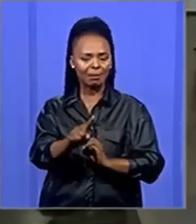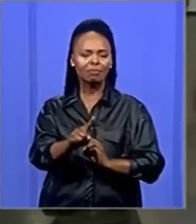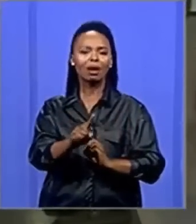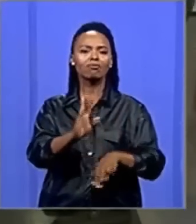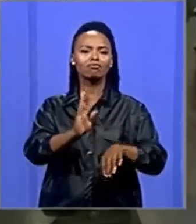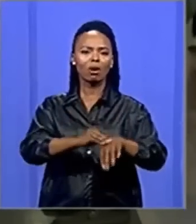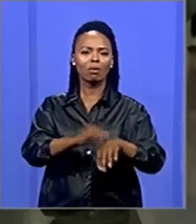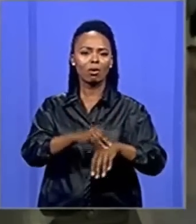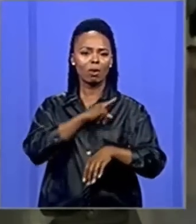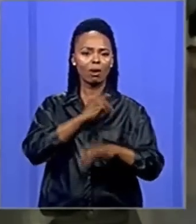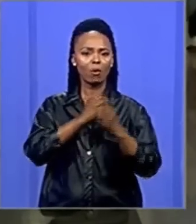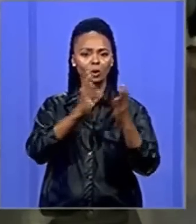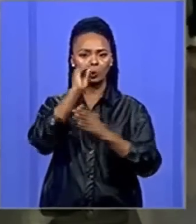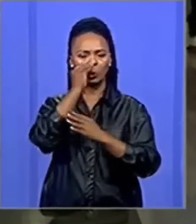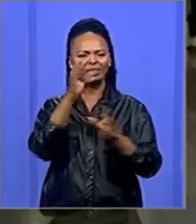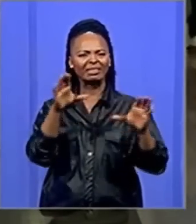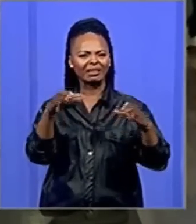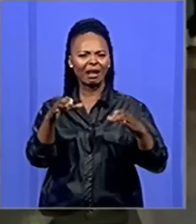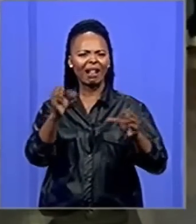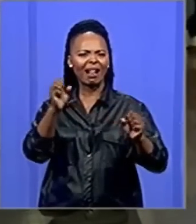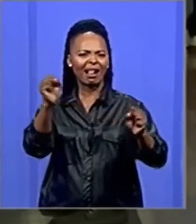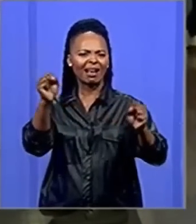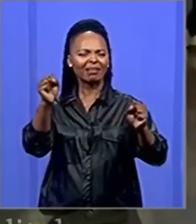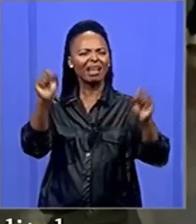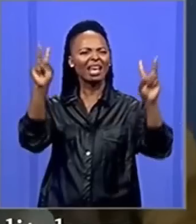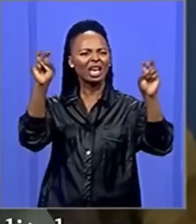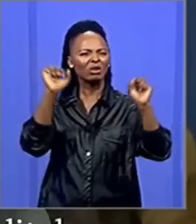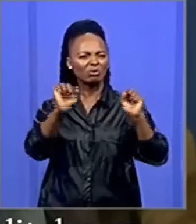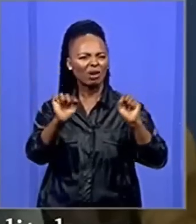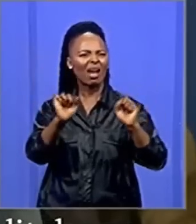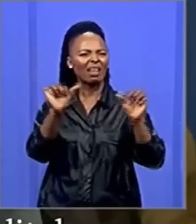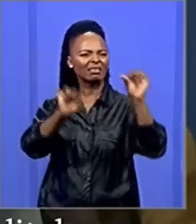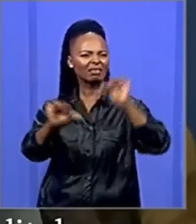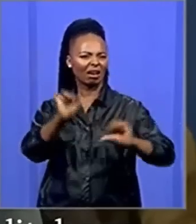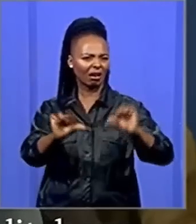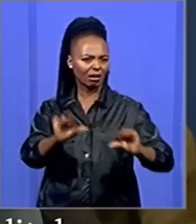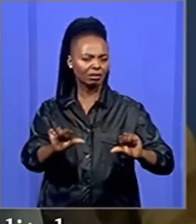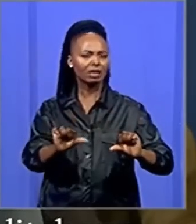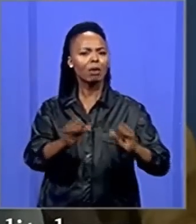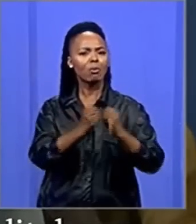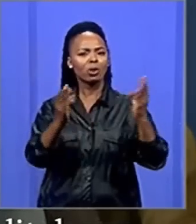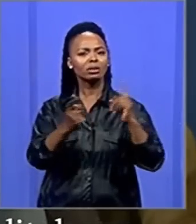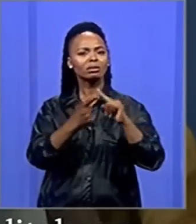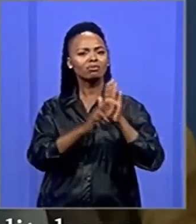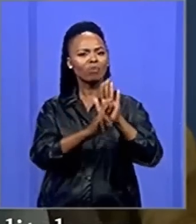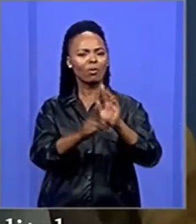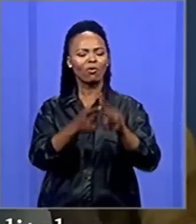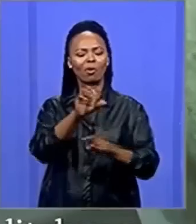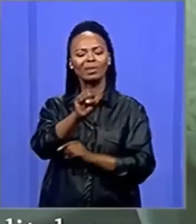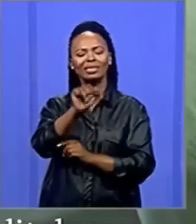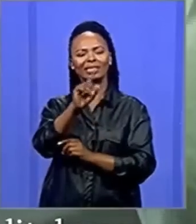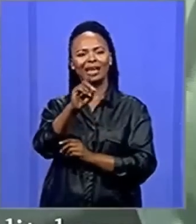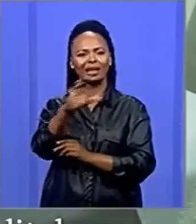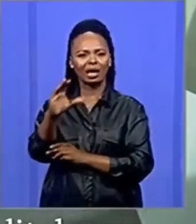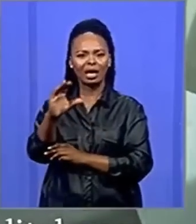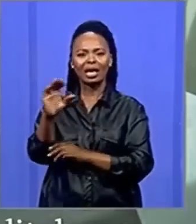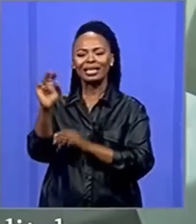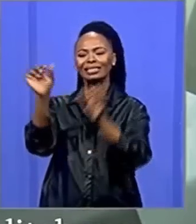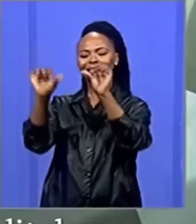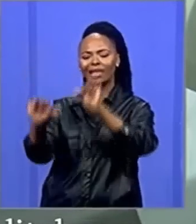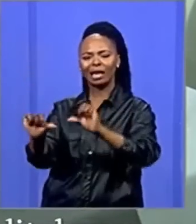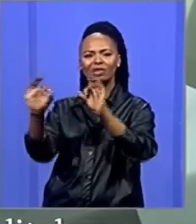gore babega dikgang ba ngodiege go bega dikgang tsa mothale o. Dikemedi tsa SADC bao ba leng kwa Science Forum kwa